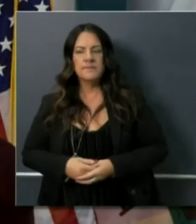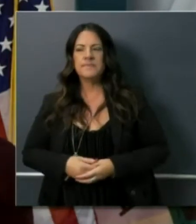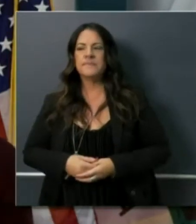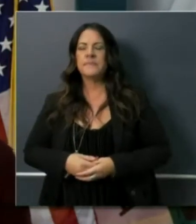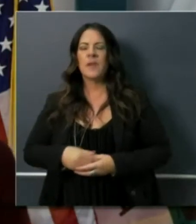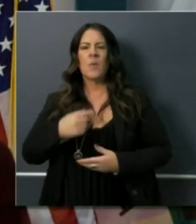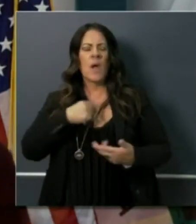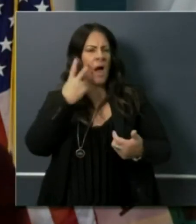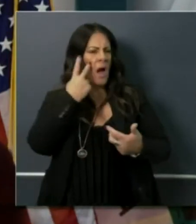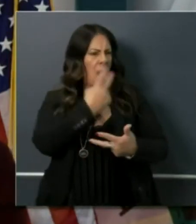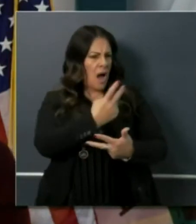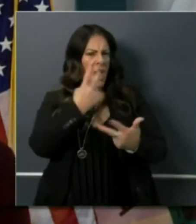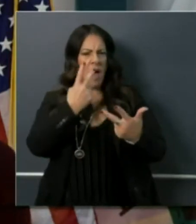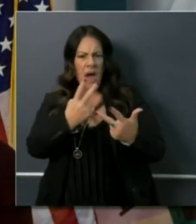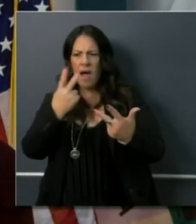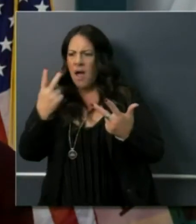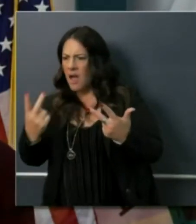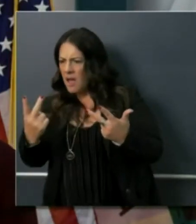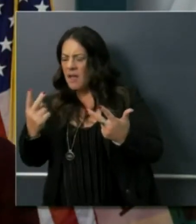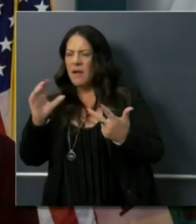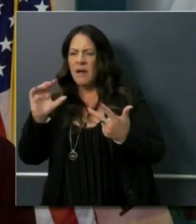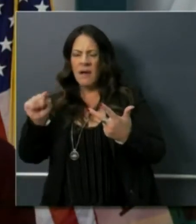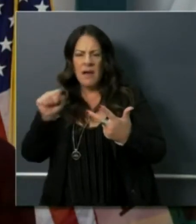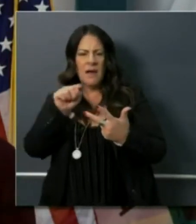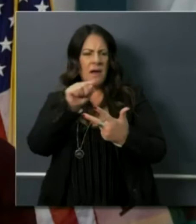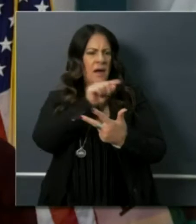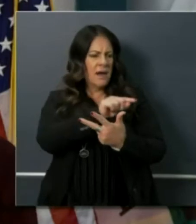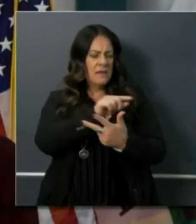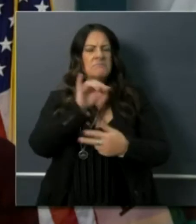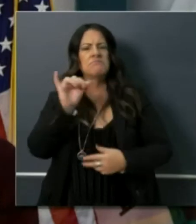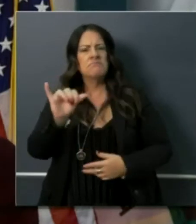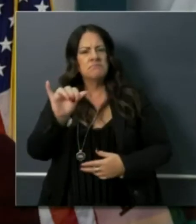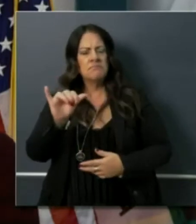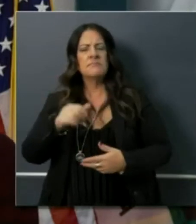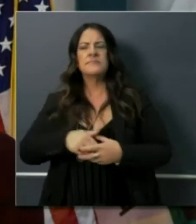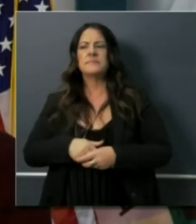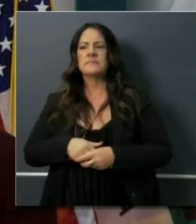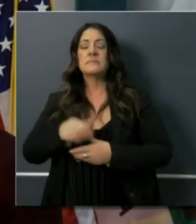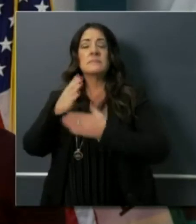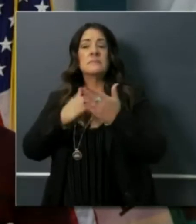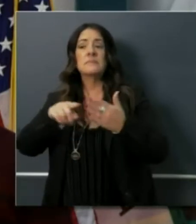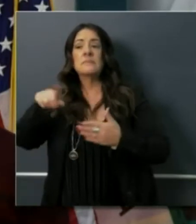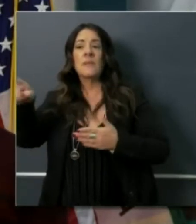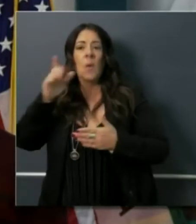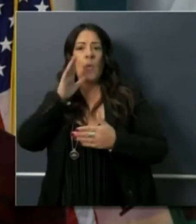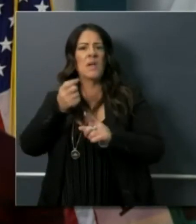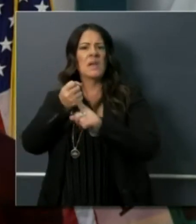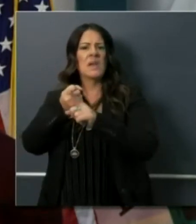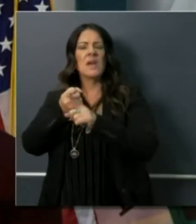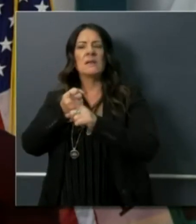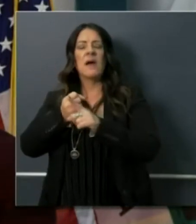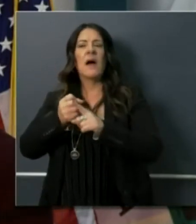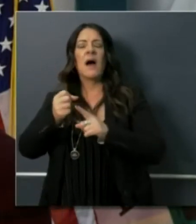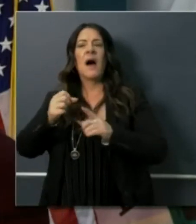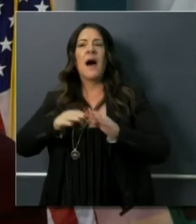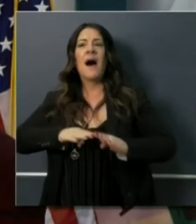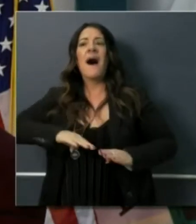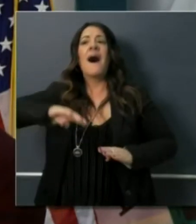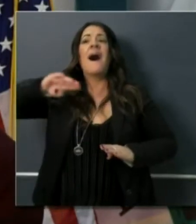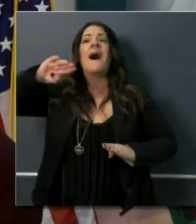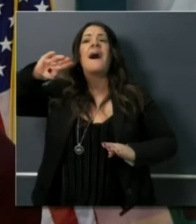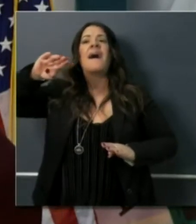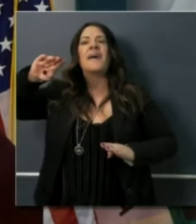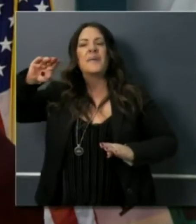suggest that California and other parts of the country will have a peak earlier than our projection, which is sometime in the month